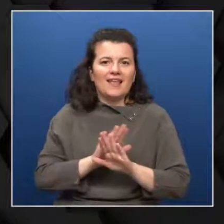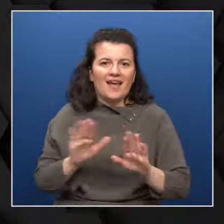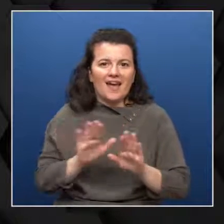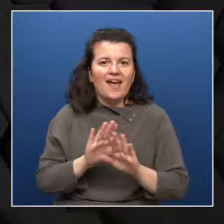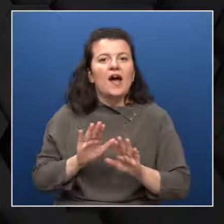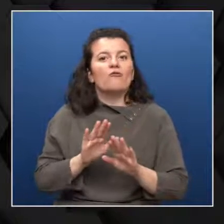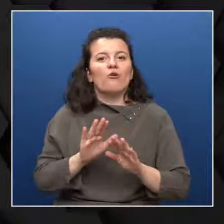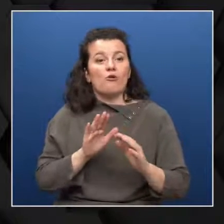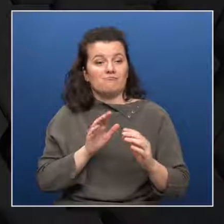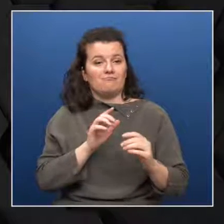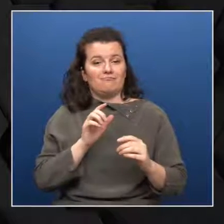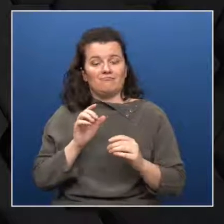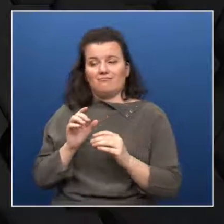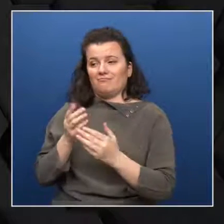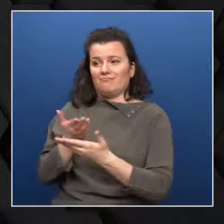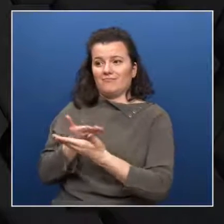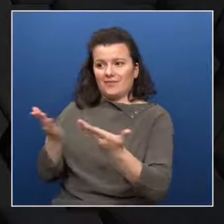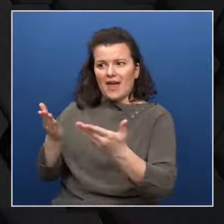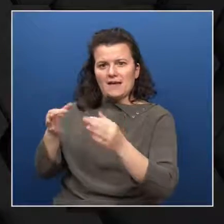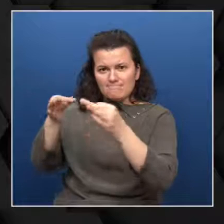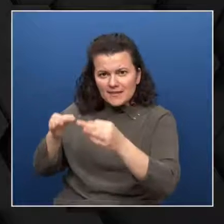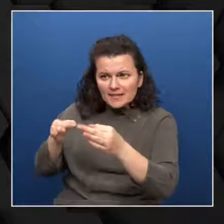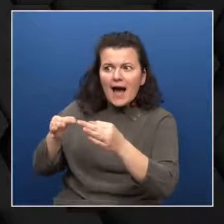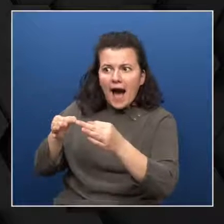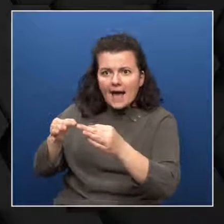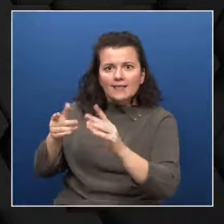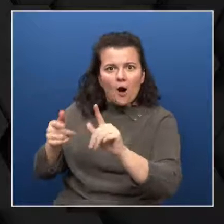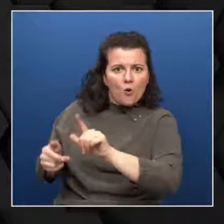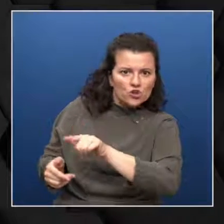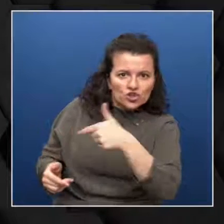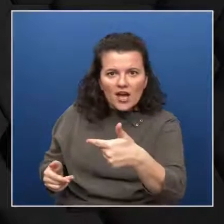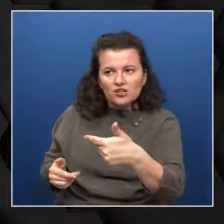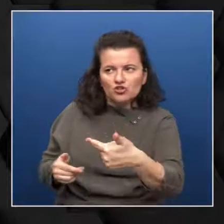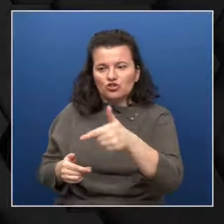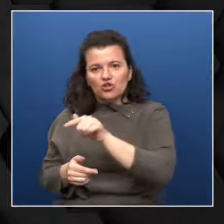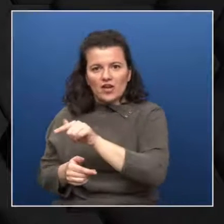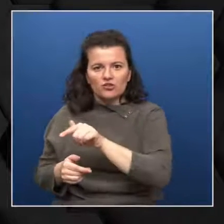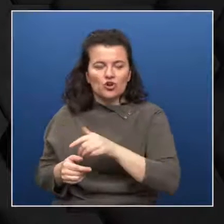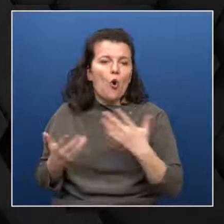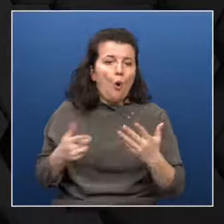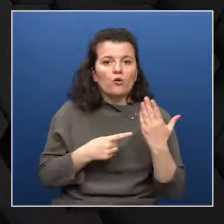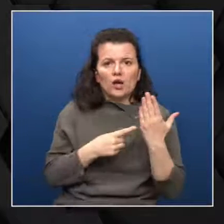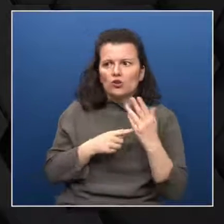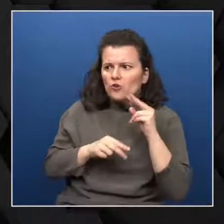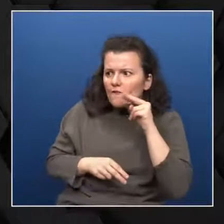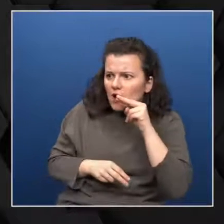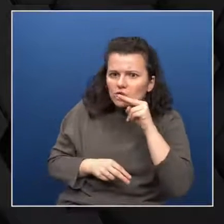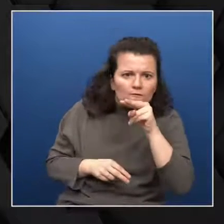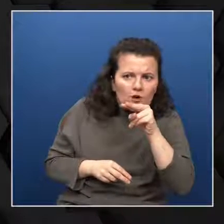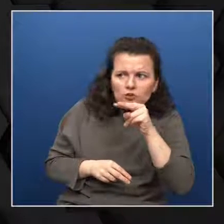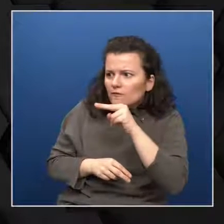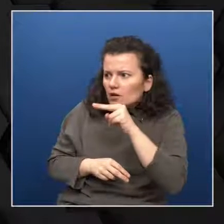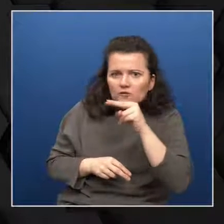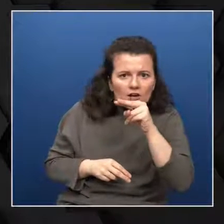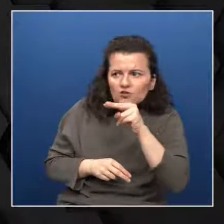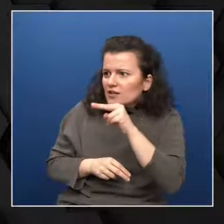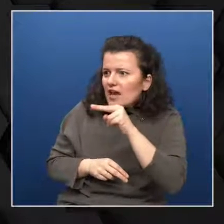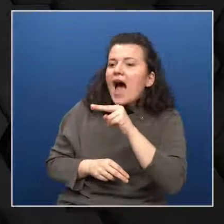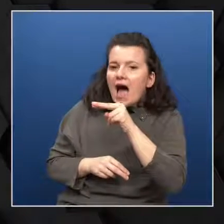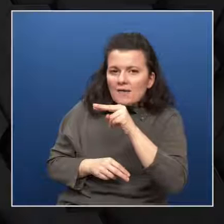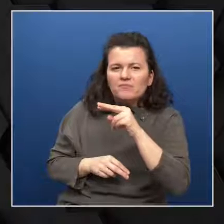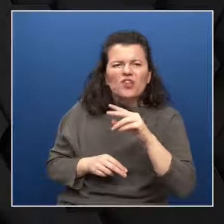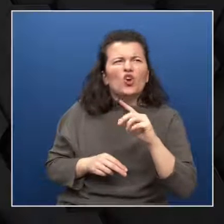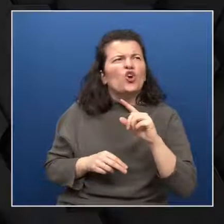going to work. So you, as a producer, you have to watch constantly. So that's what I did for the